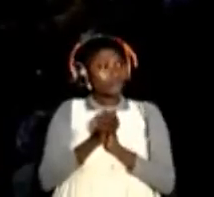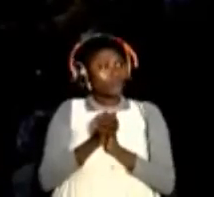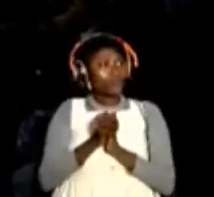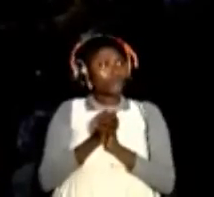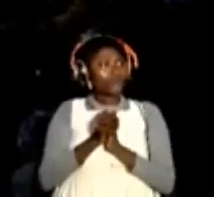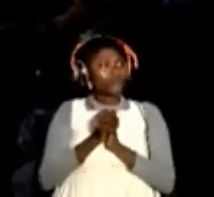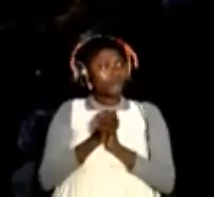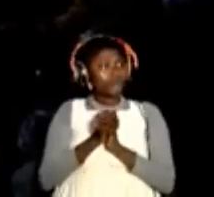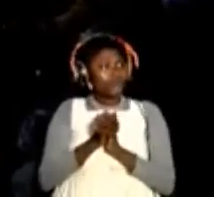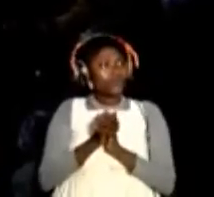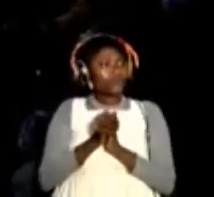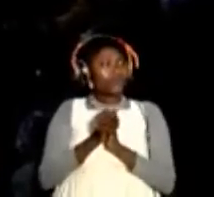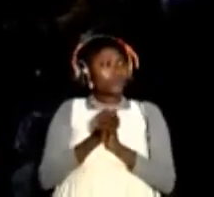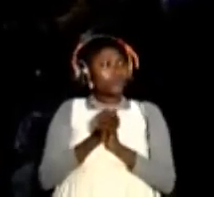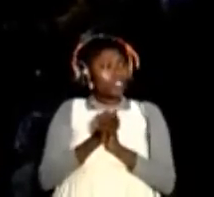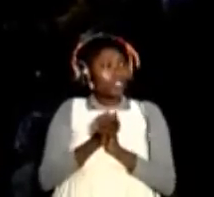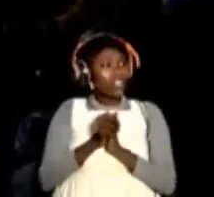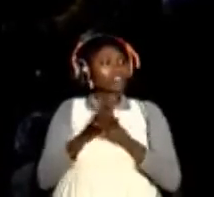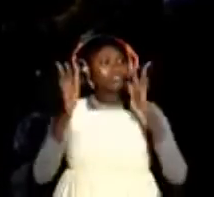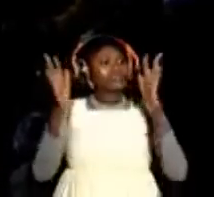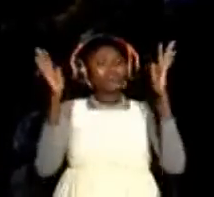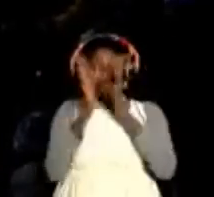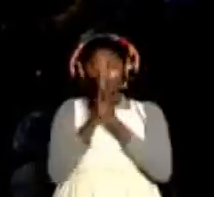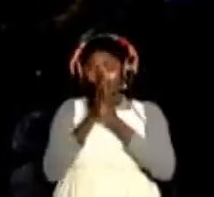in my hands I bring.